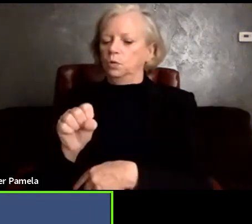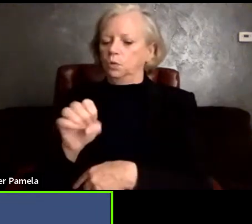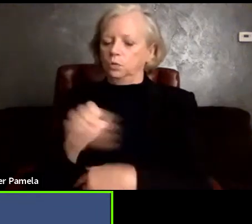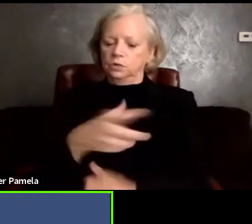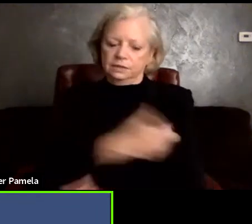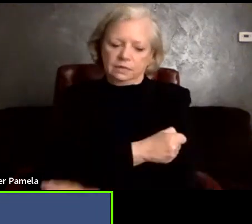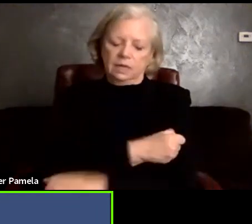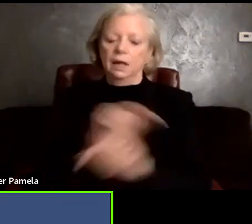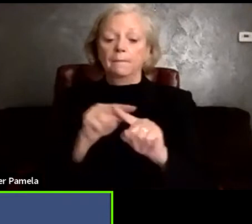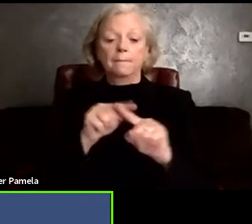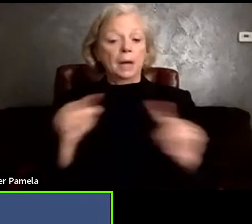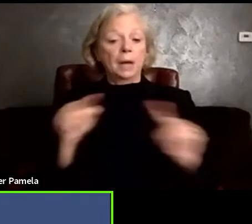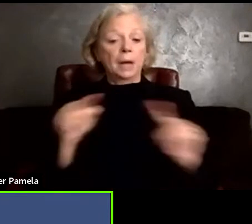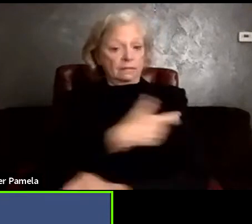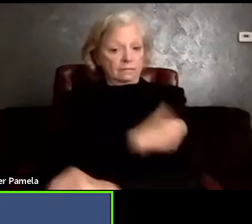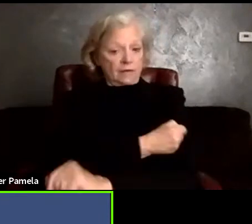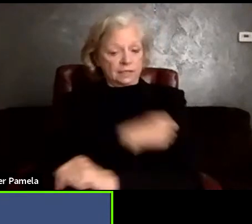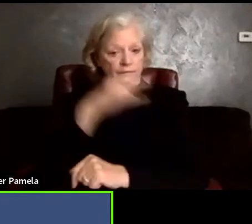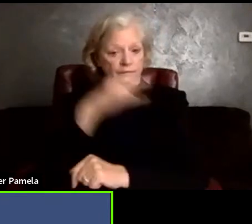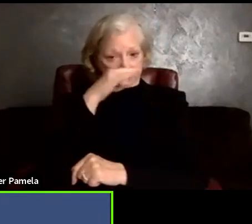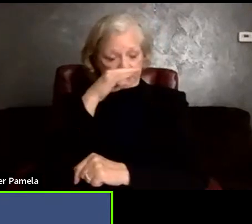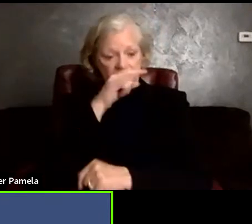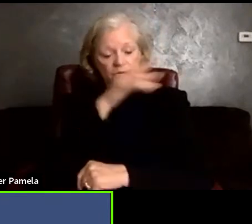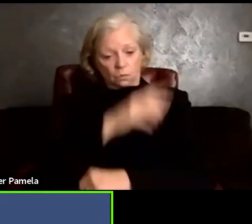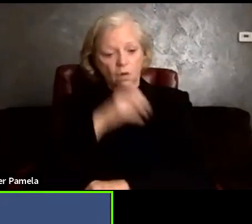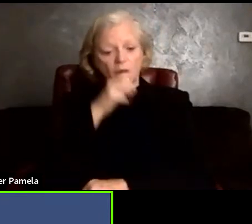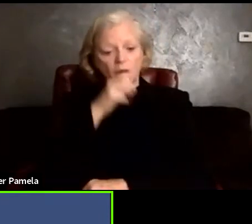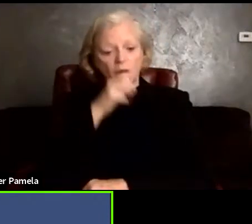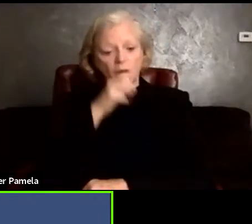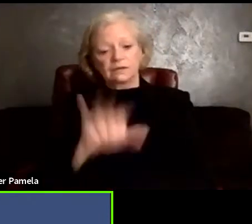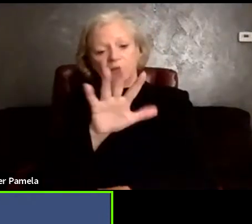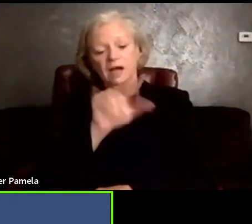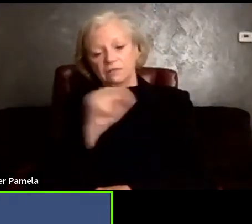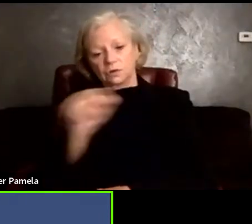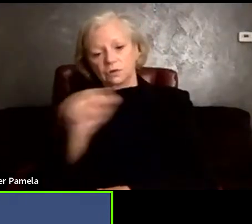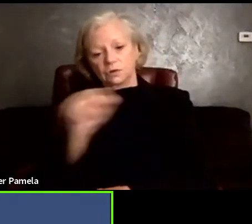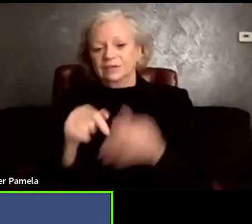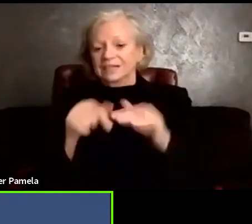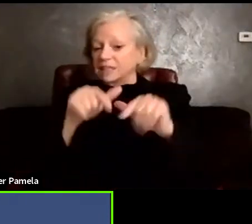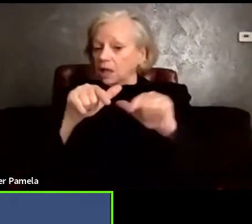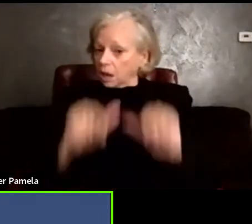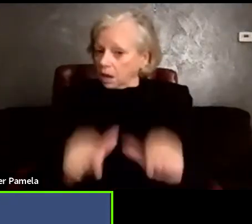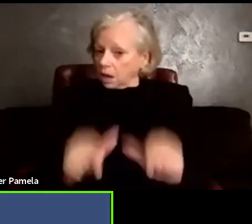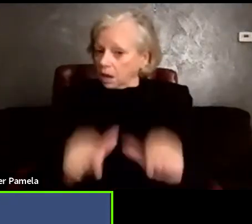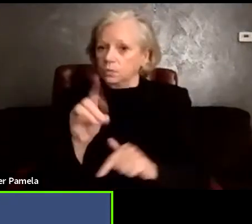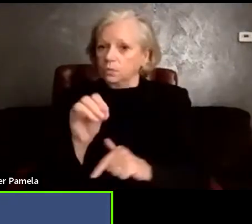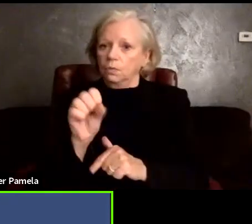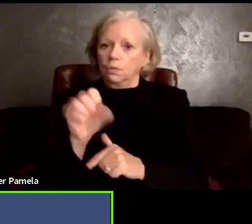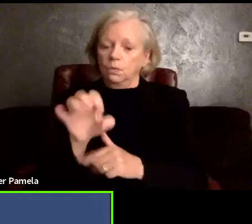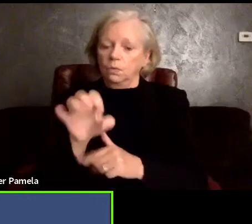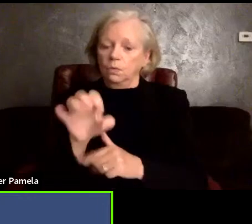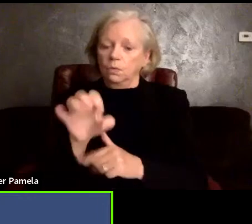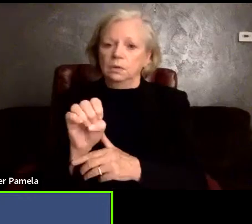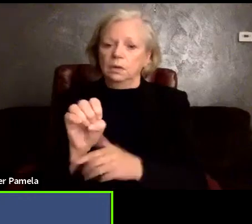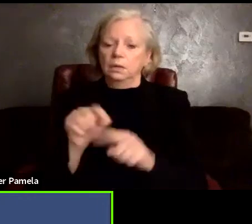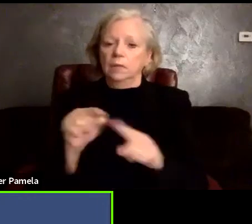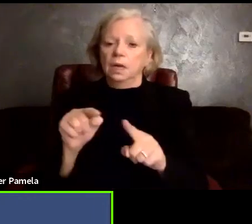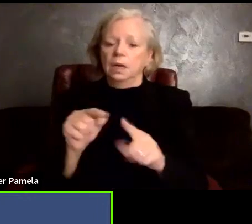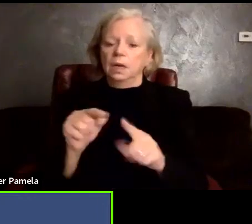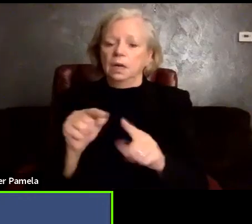children for 5 to 11-year-olds will be a lower dose. And then just to keep us as confused as possible, I believe